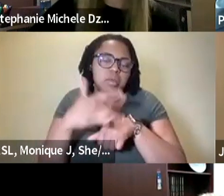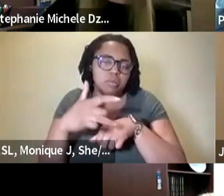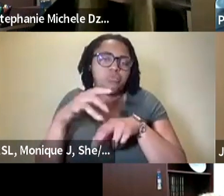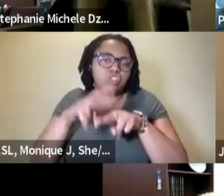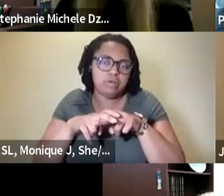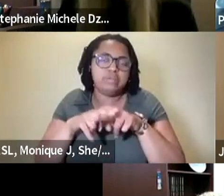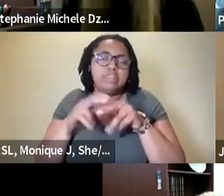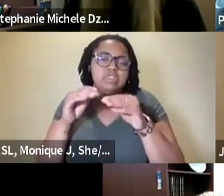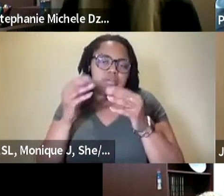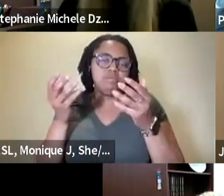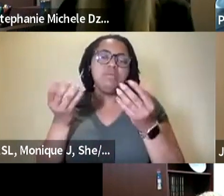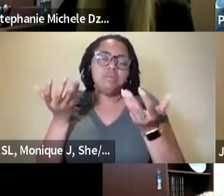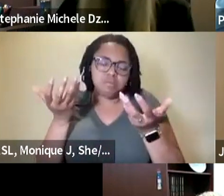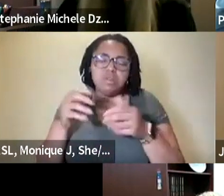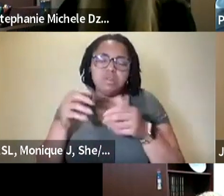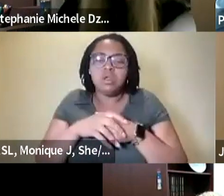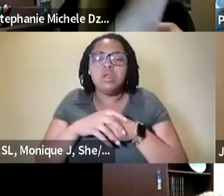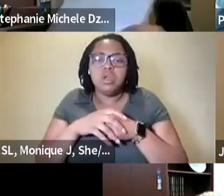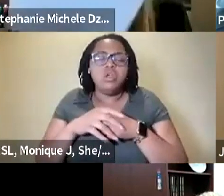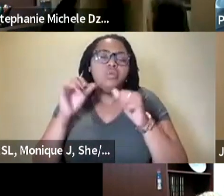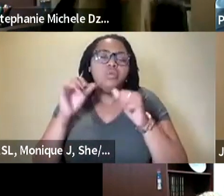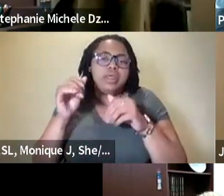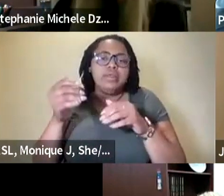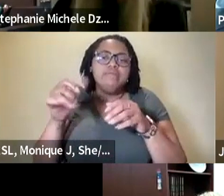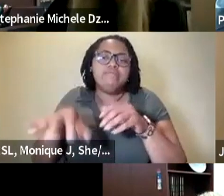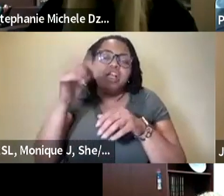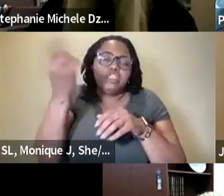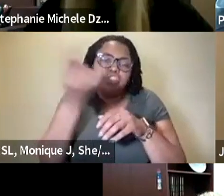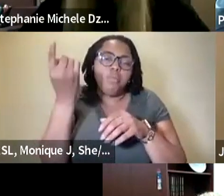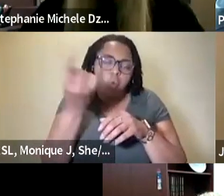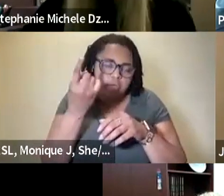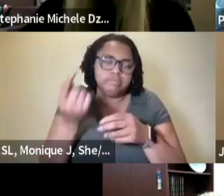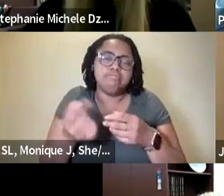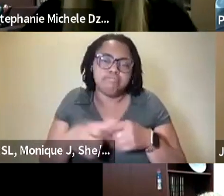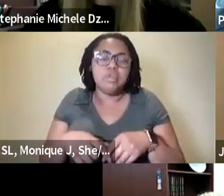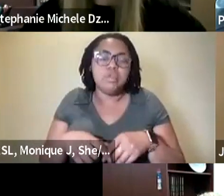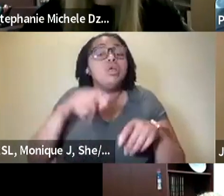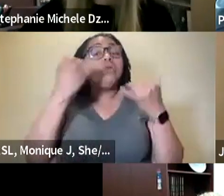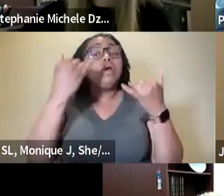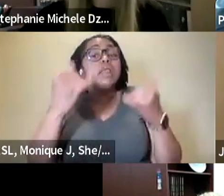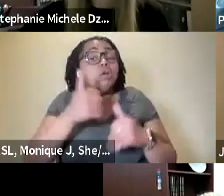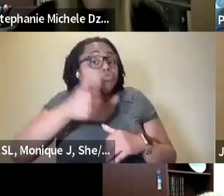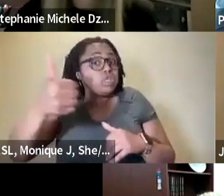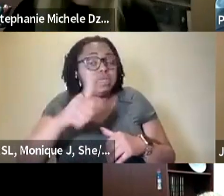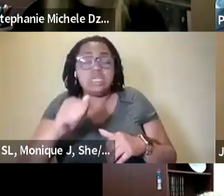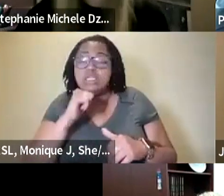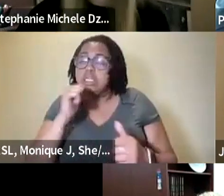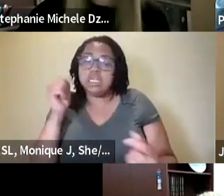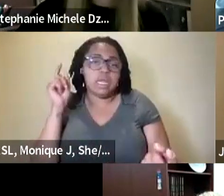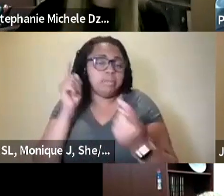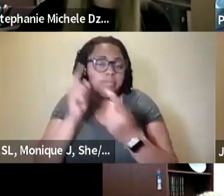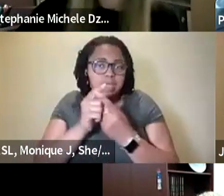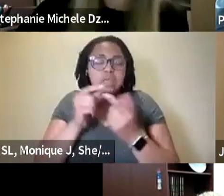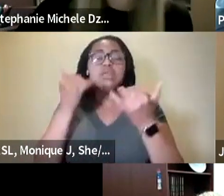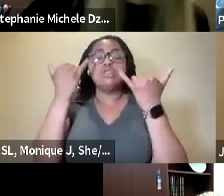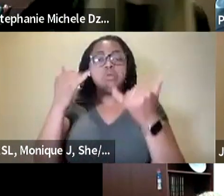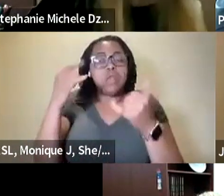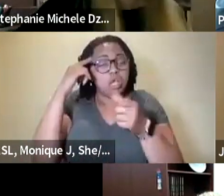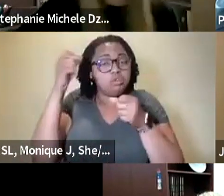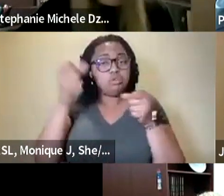Okie dokie, thank you. Transportation did not meet, so we'll move into strategic plan reports. Livability.